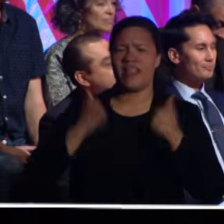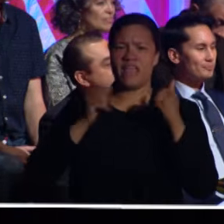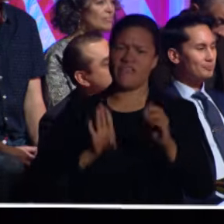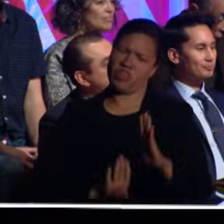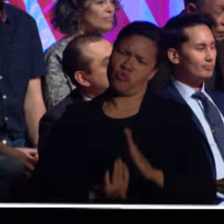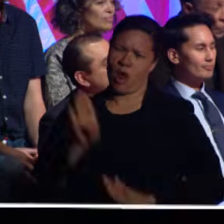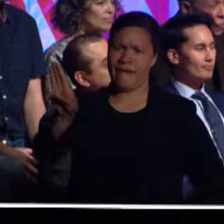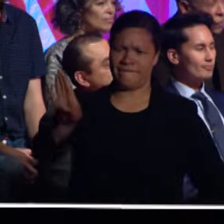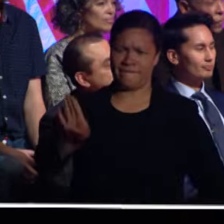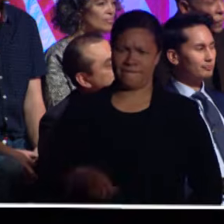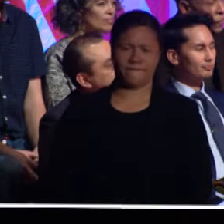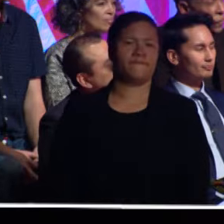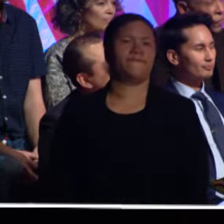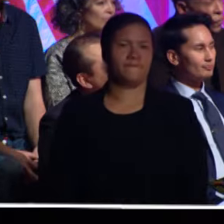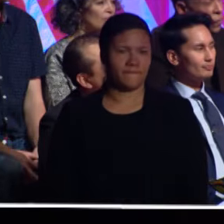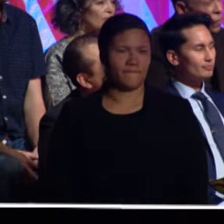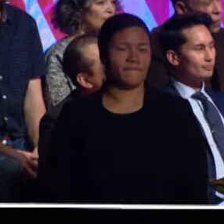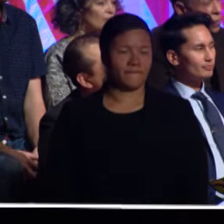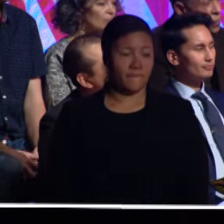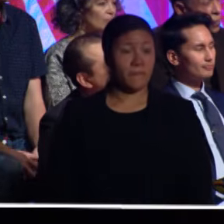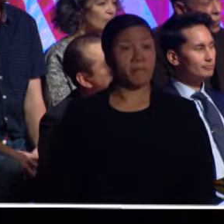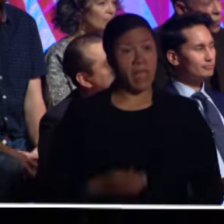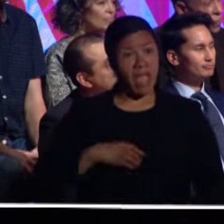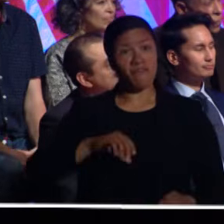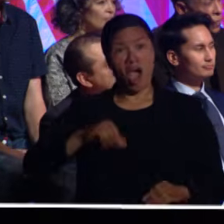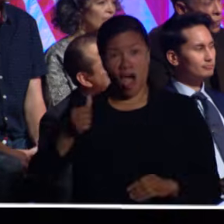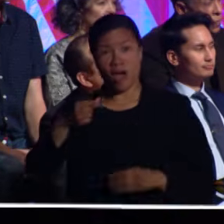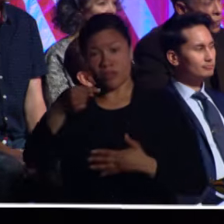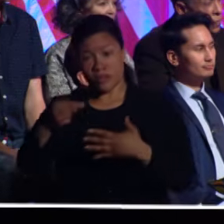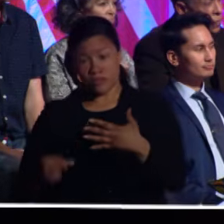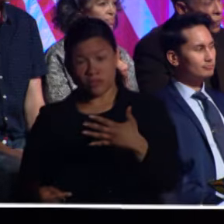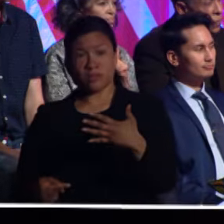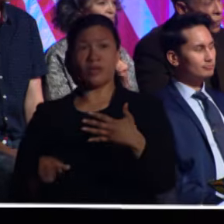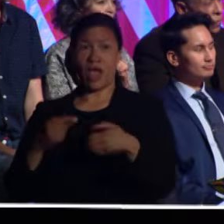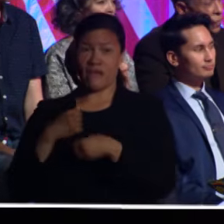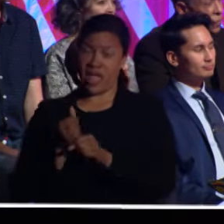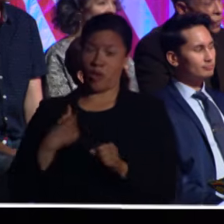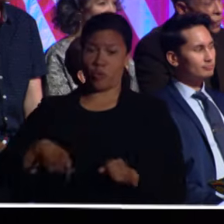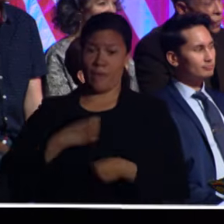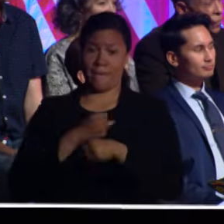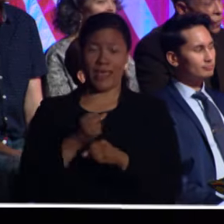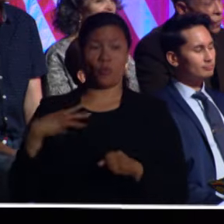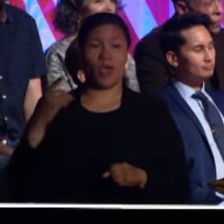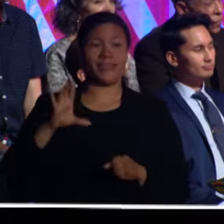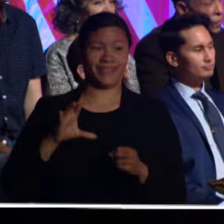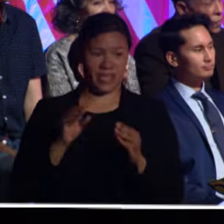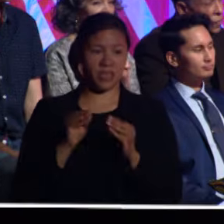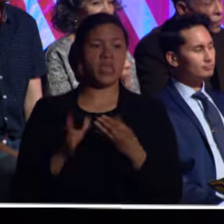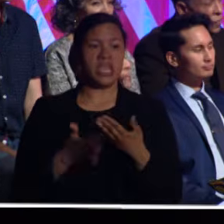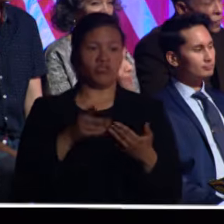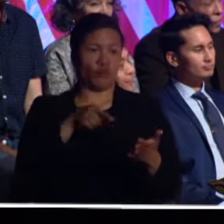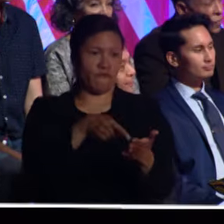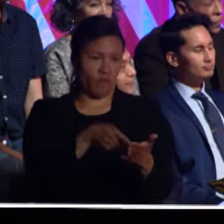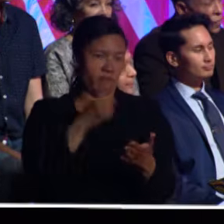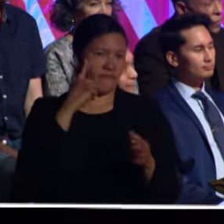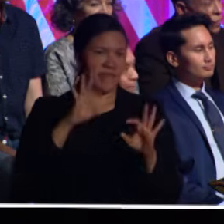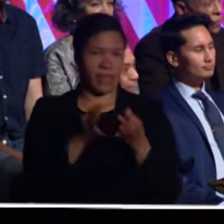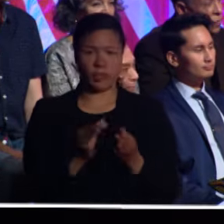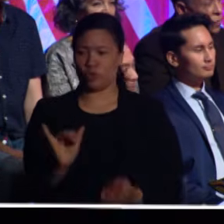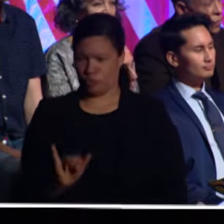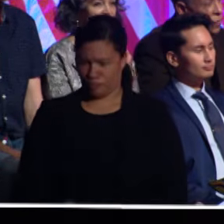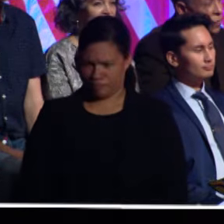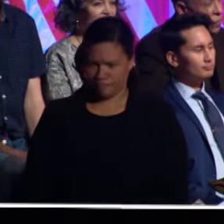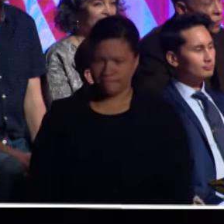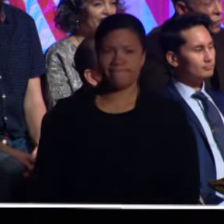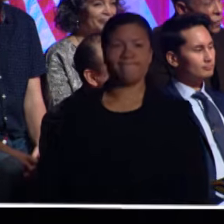thrive. And there are other ways that we are making DC more affordable for families too. Coming into office, one of the